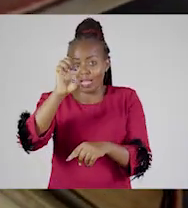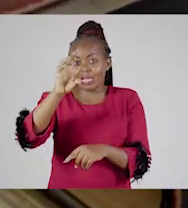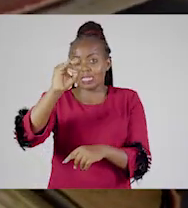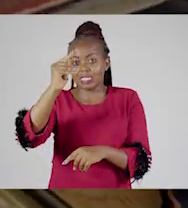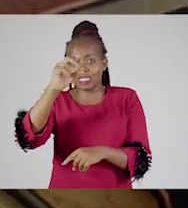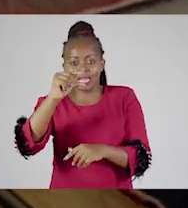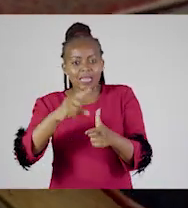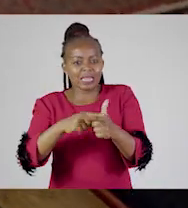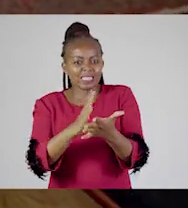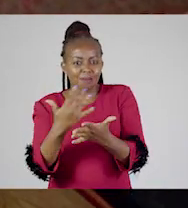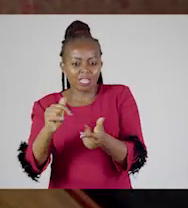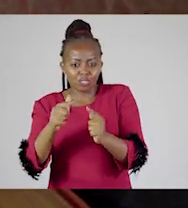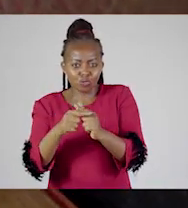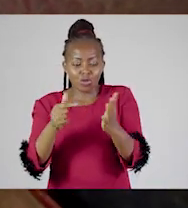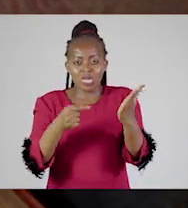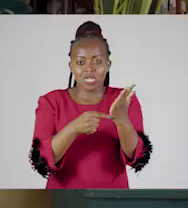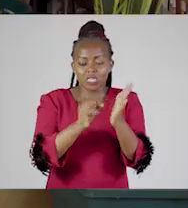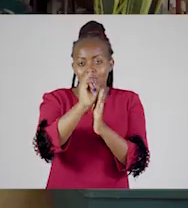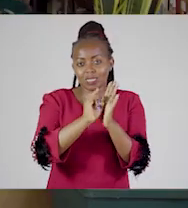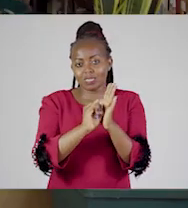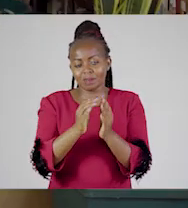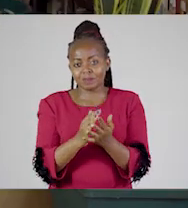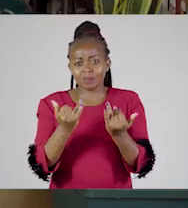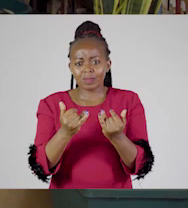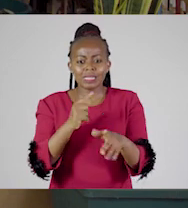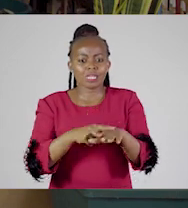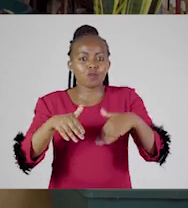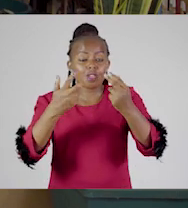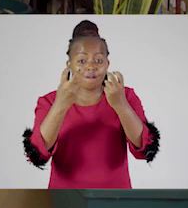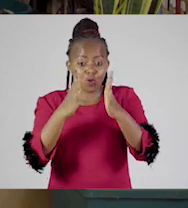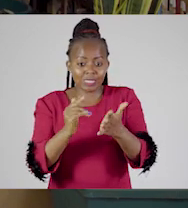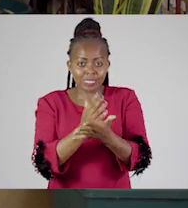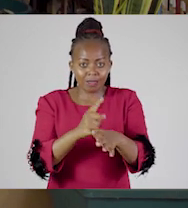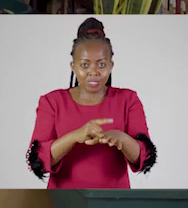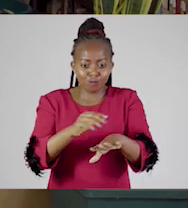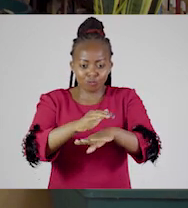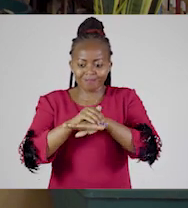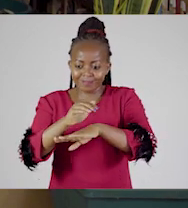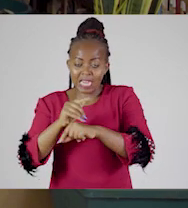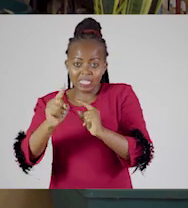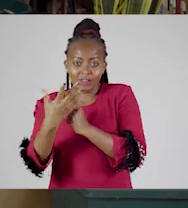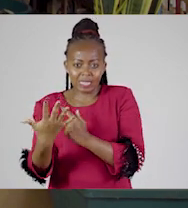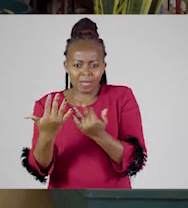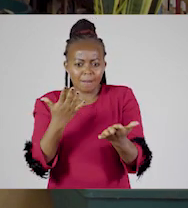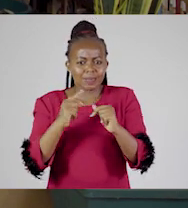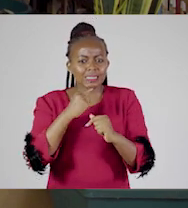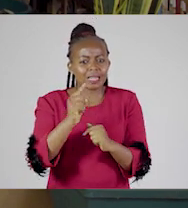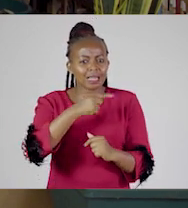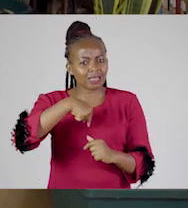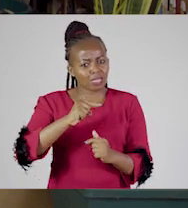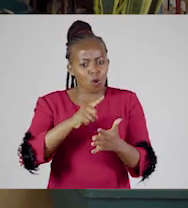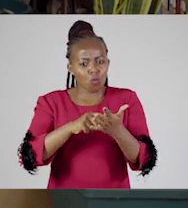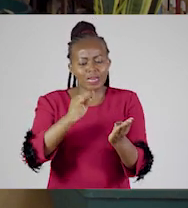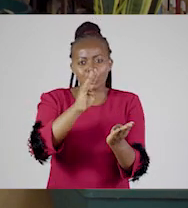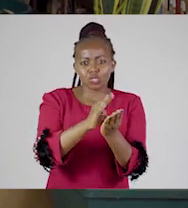And finally, some items to digitize. Thank you, Chao. As we give our viewers some time to get their equipment together, can you break down for us